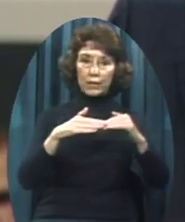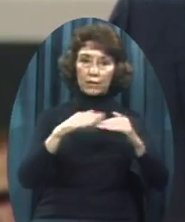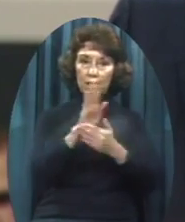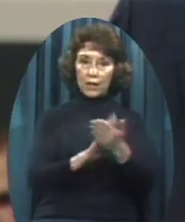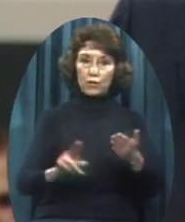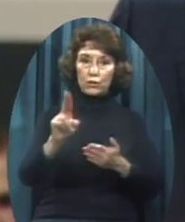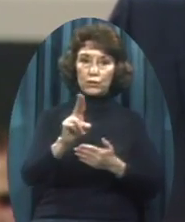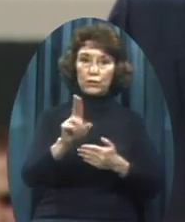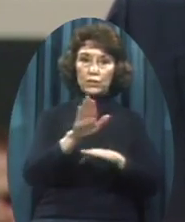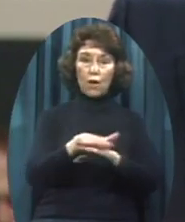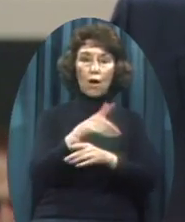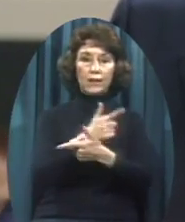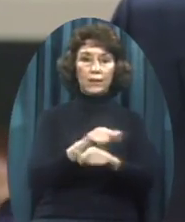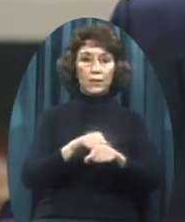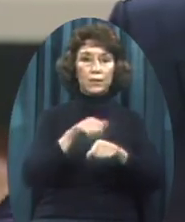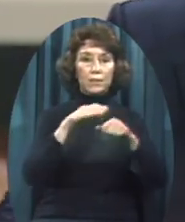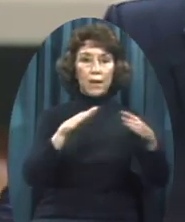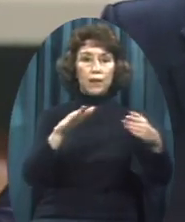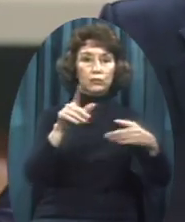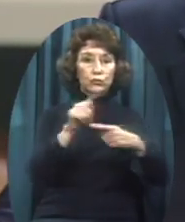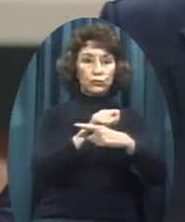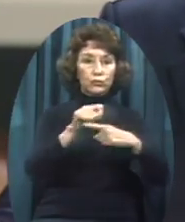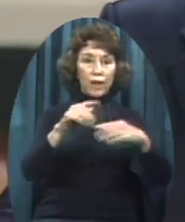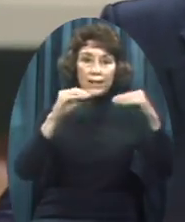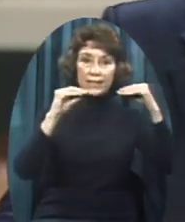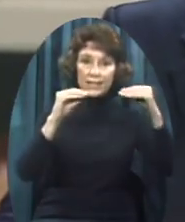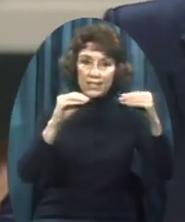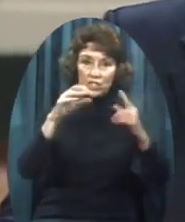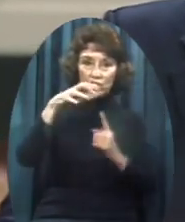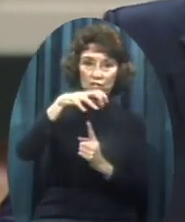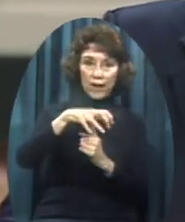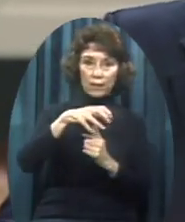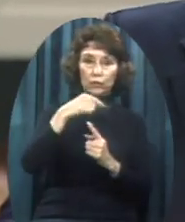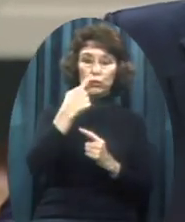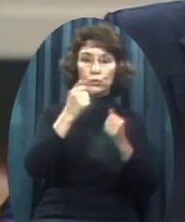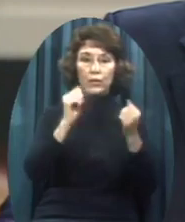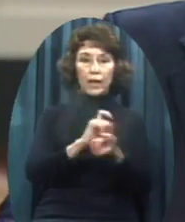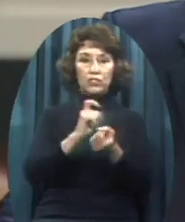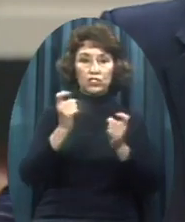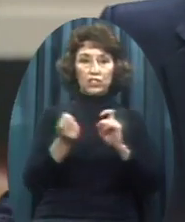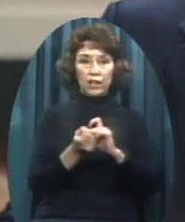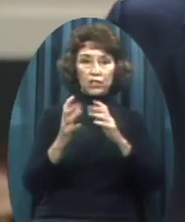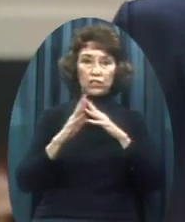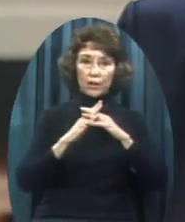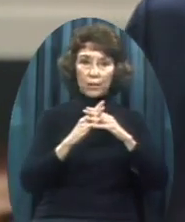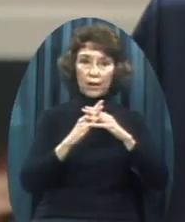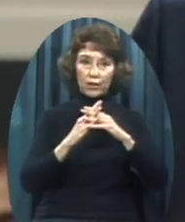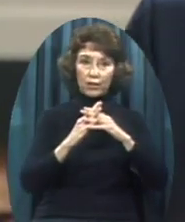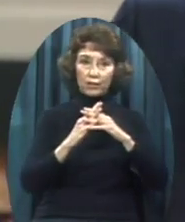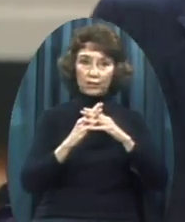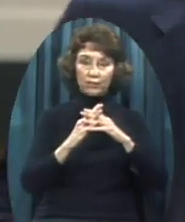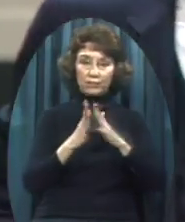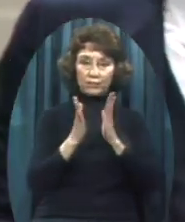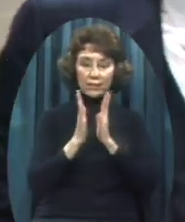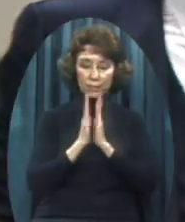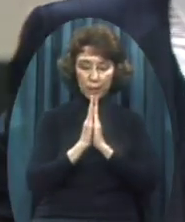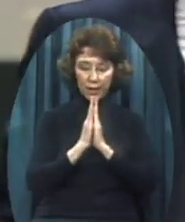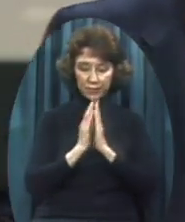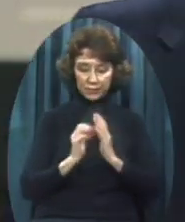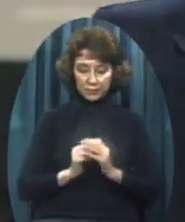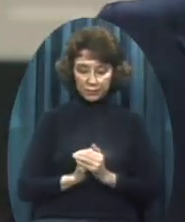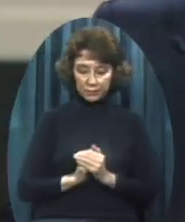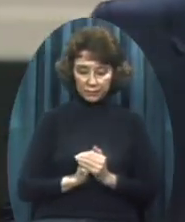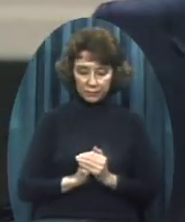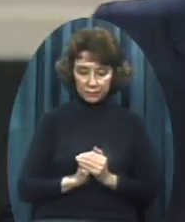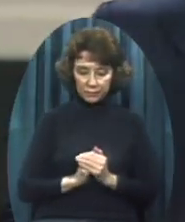on Liberty Mountain, to train the champions who can turn the nation around. Shall we pray? While our